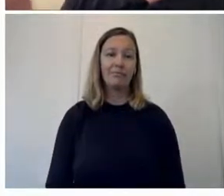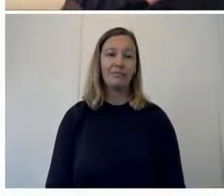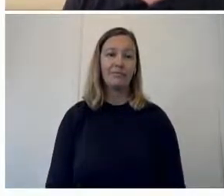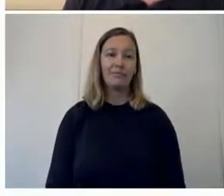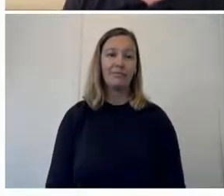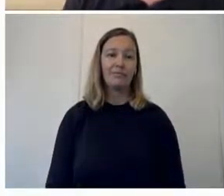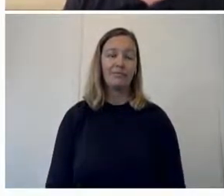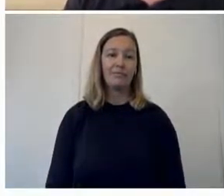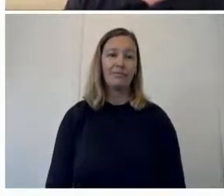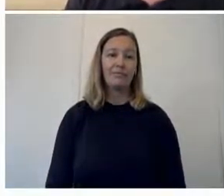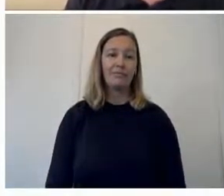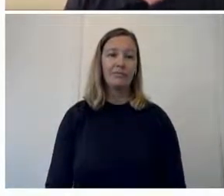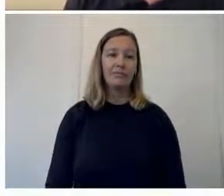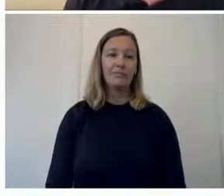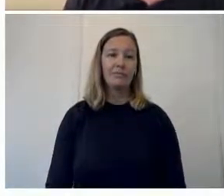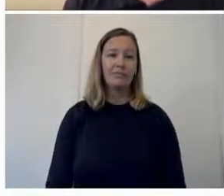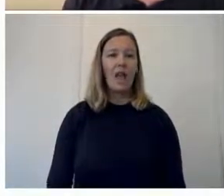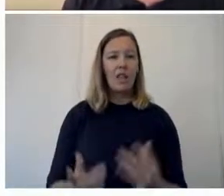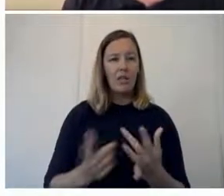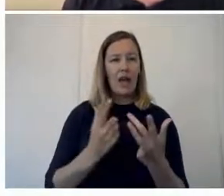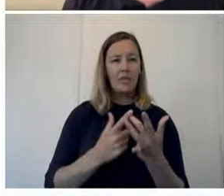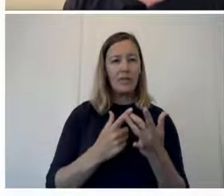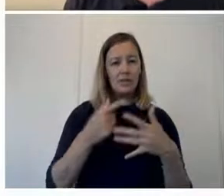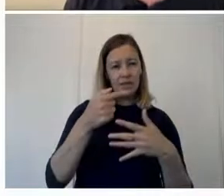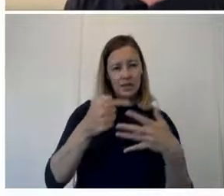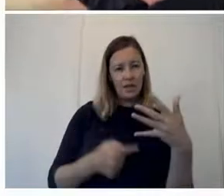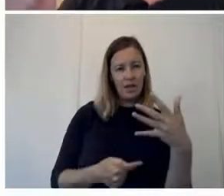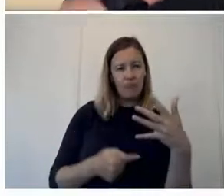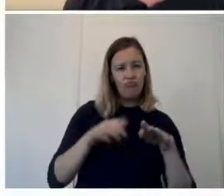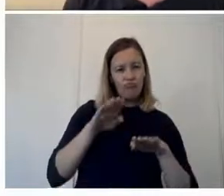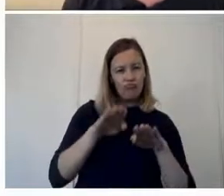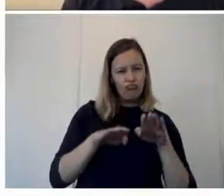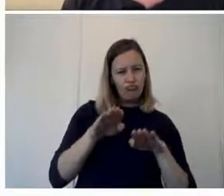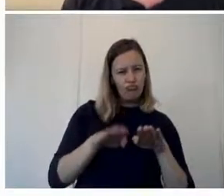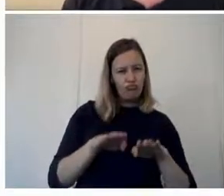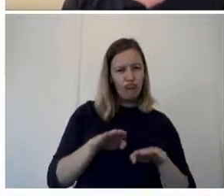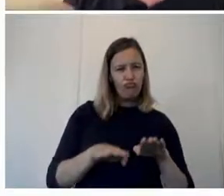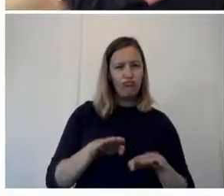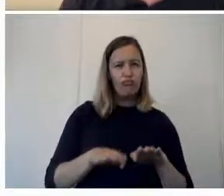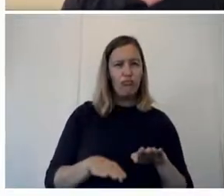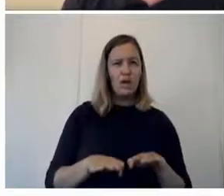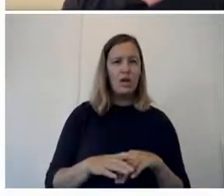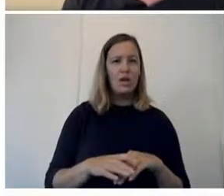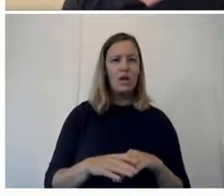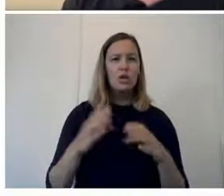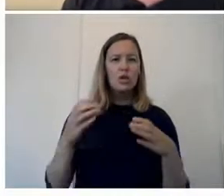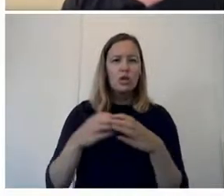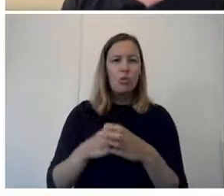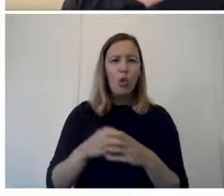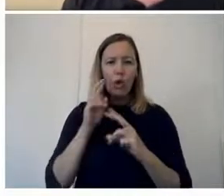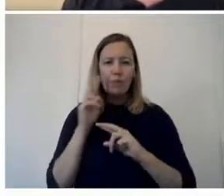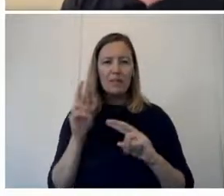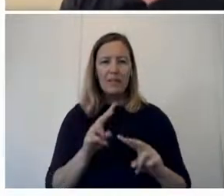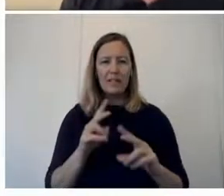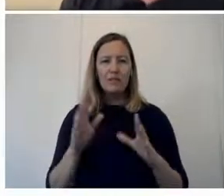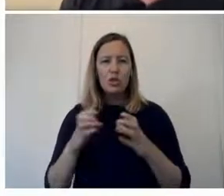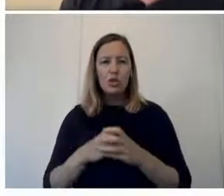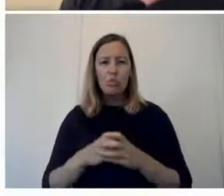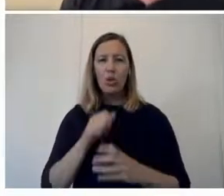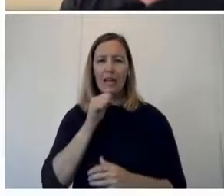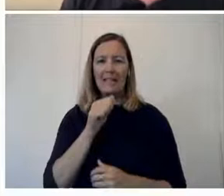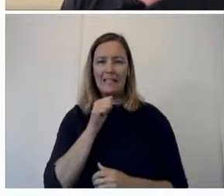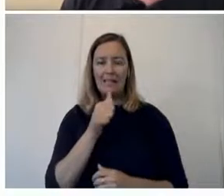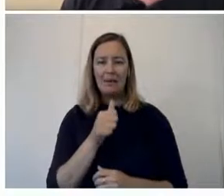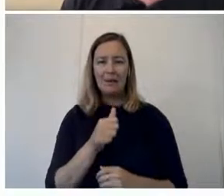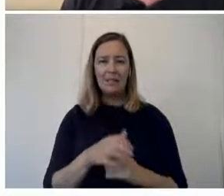Most of the rest are kind of within, you know, the bounds, is really small on perspective, quite small on entertainment too.